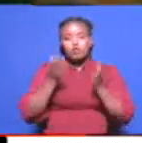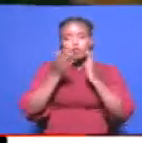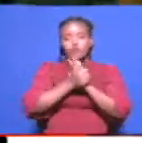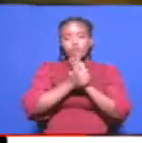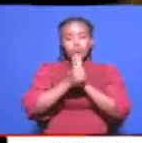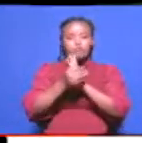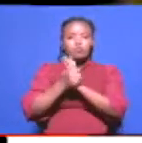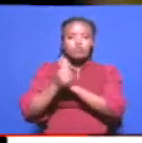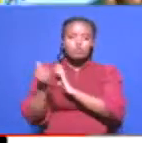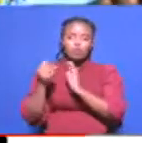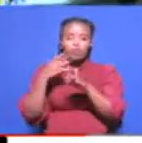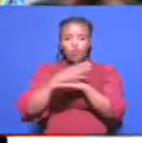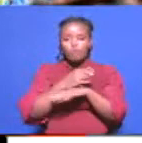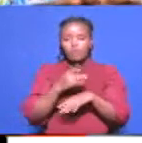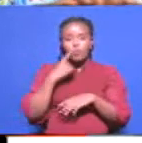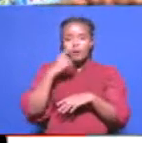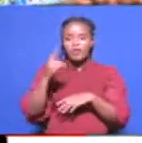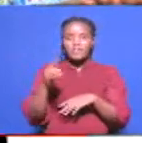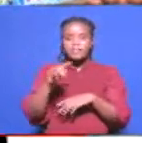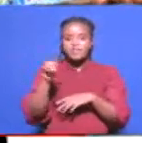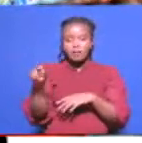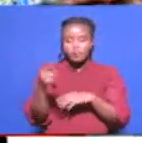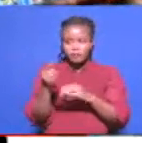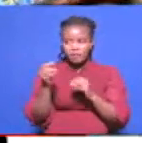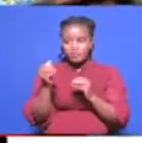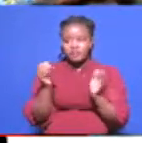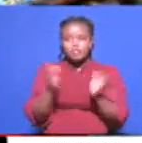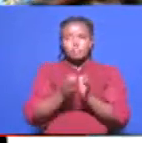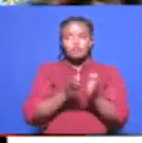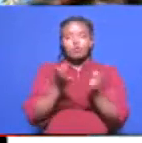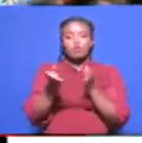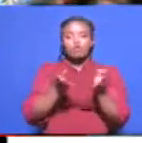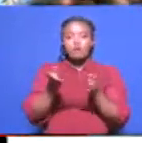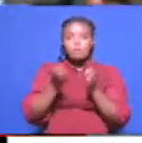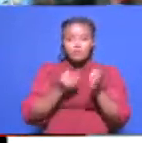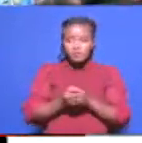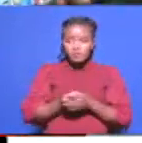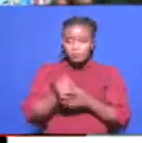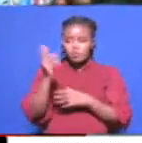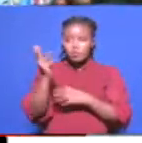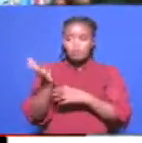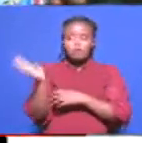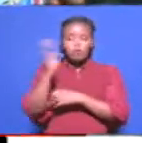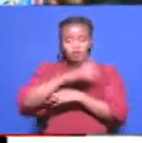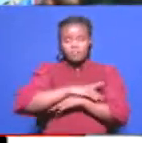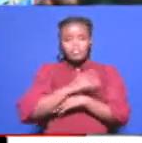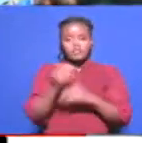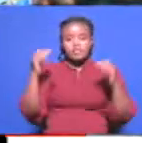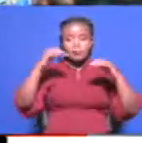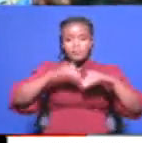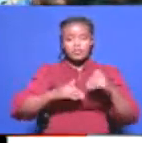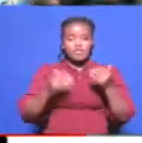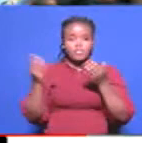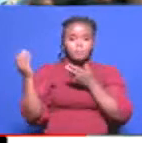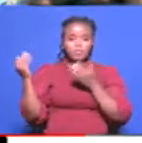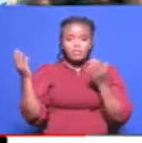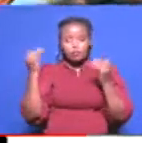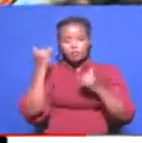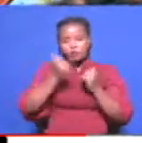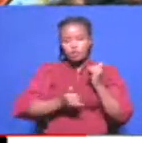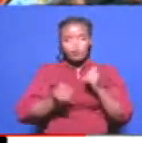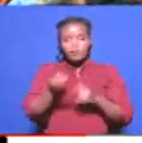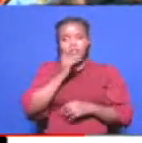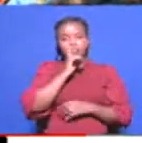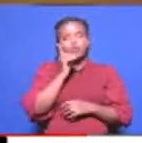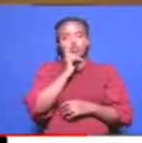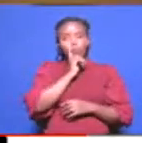100,000 SMEs. The four-day Connected Kenya Summit is expected to end tomorrow. O'Brien Kimani for Primetime